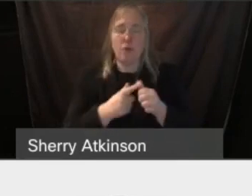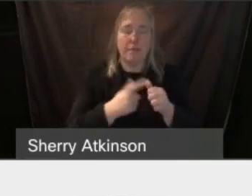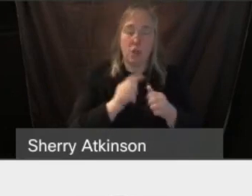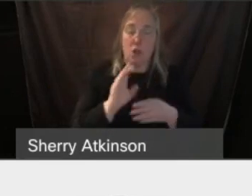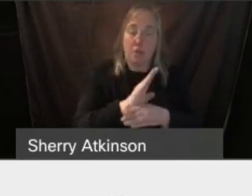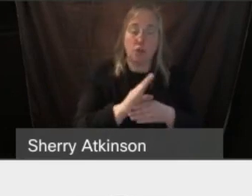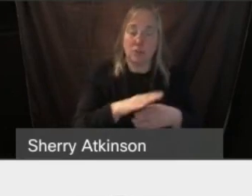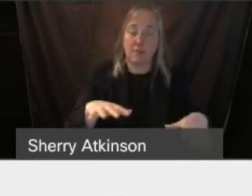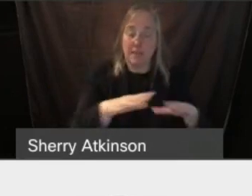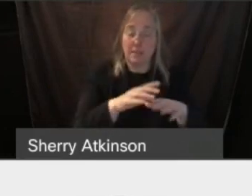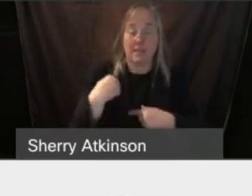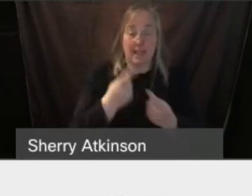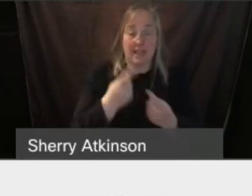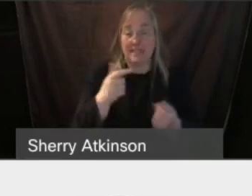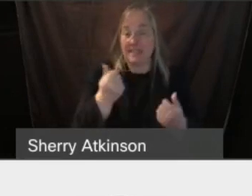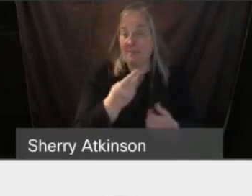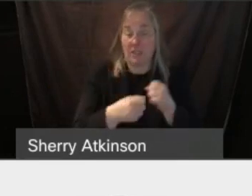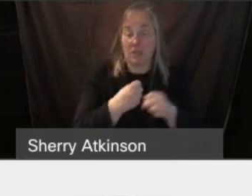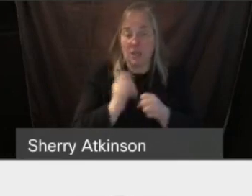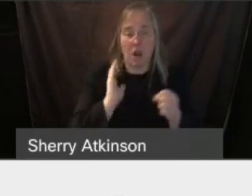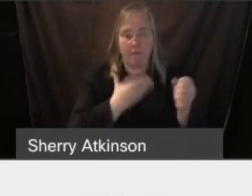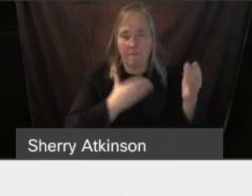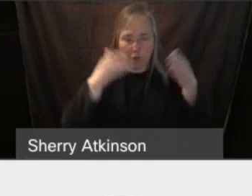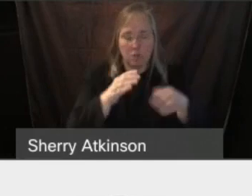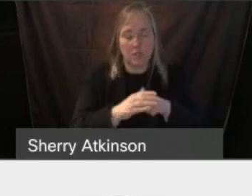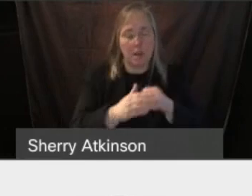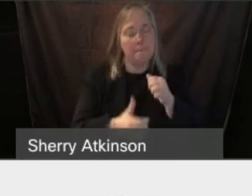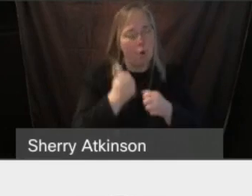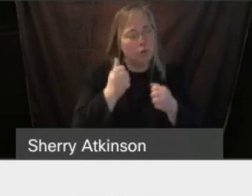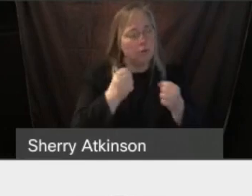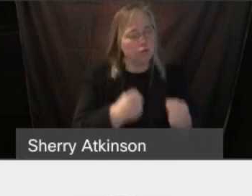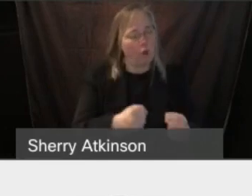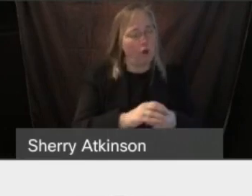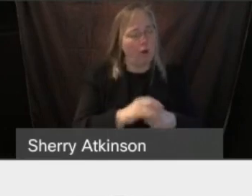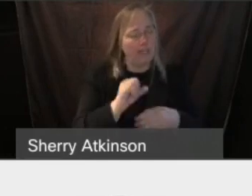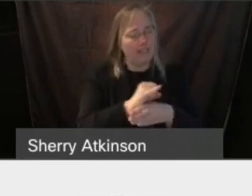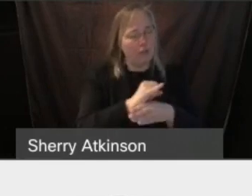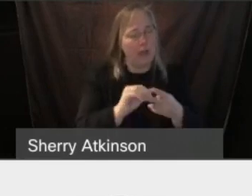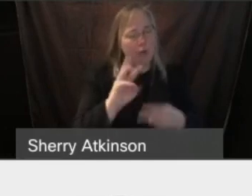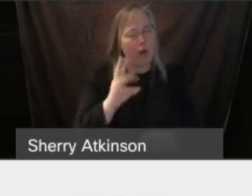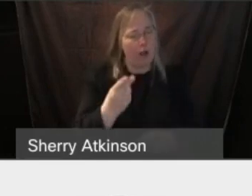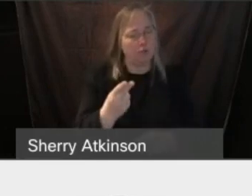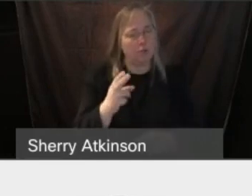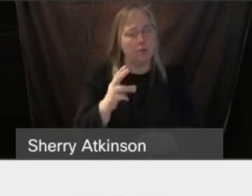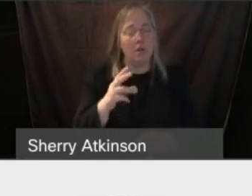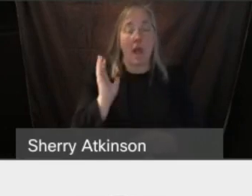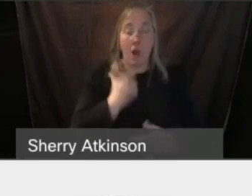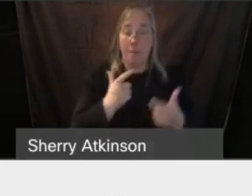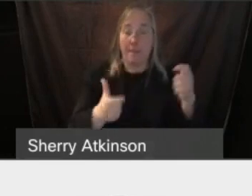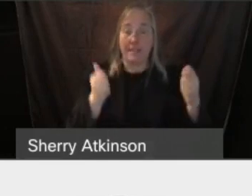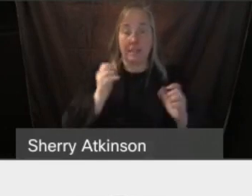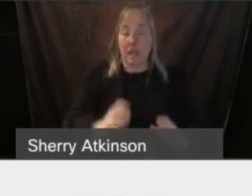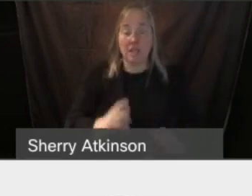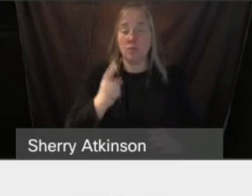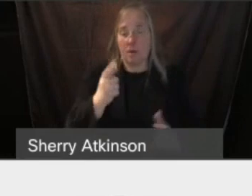several years, that focus has been heavily in industrial and warehousing. And so our largest client is one of the